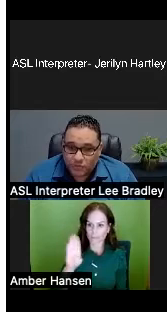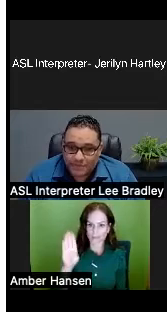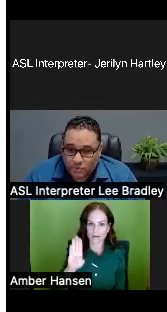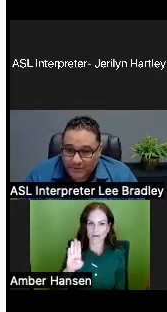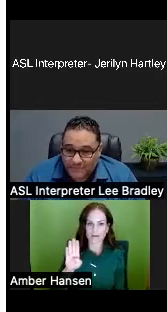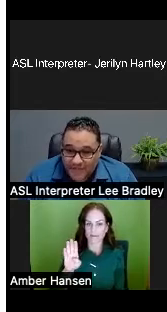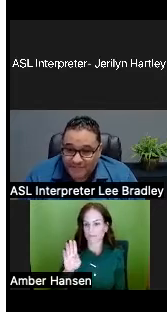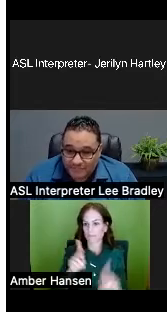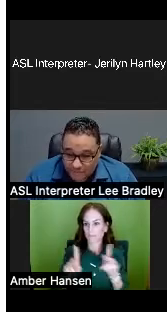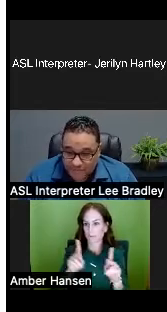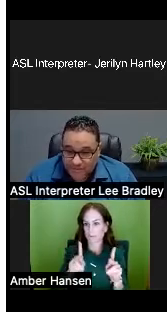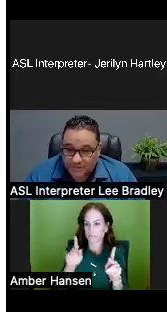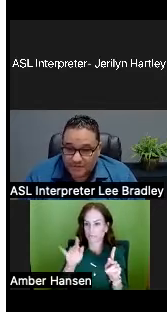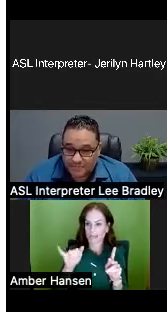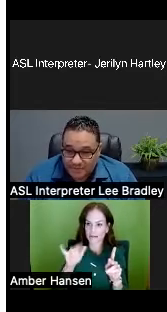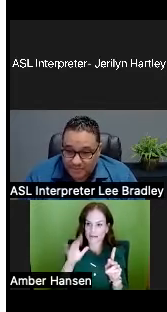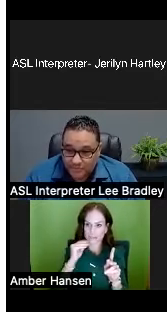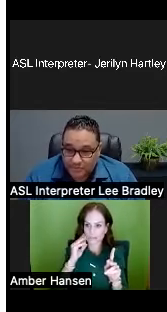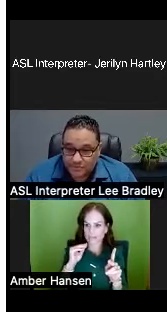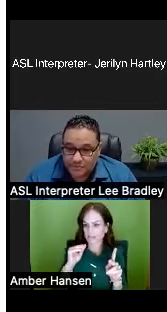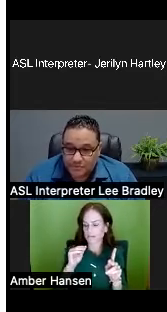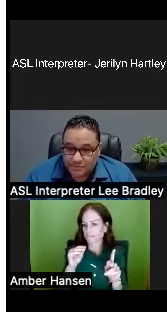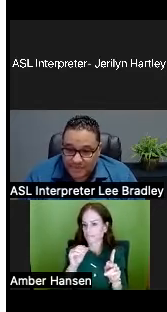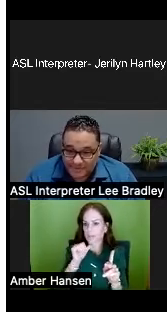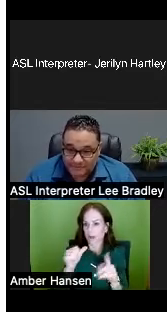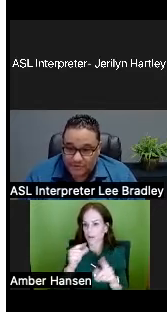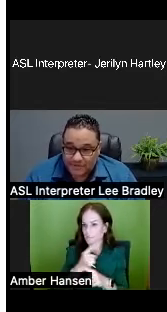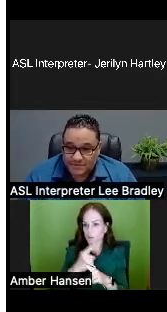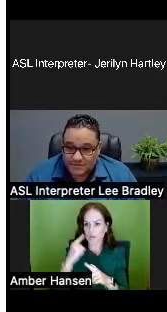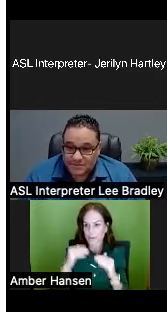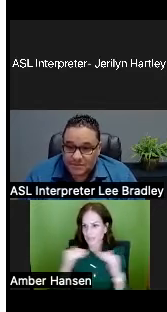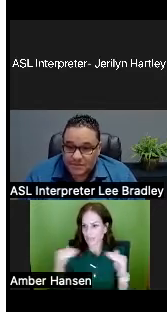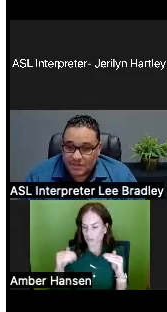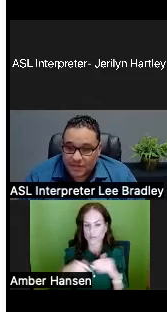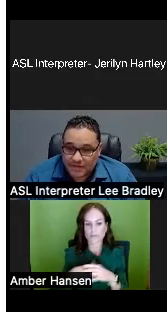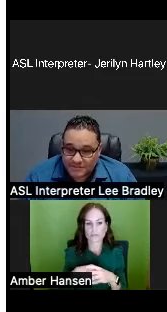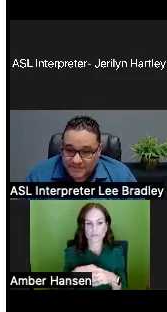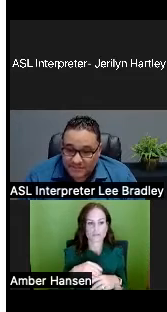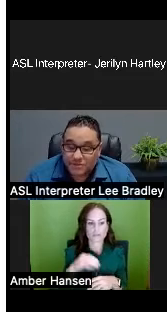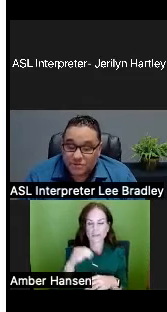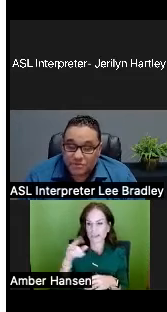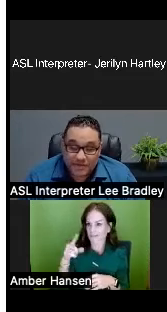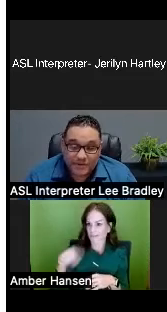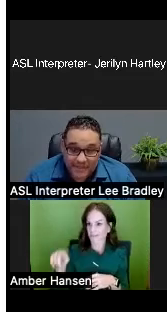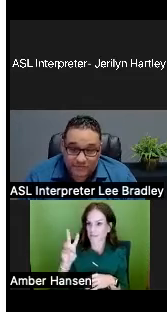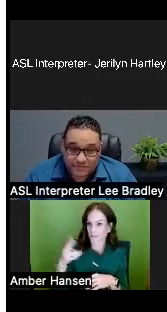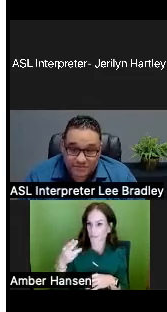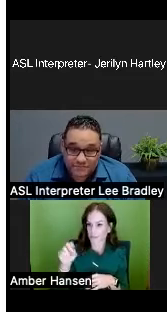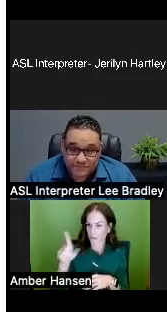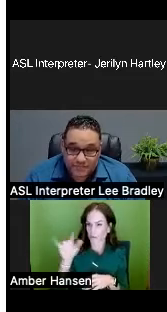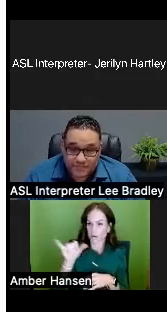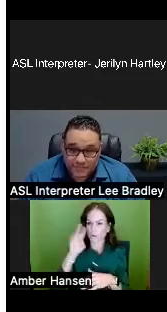over 1.5 billion people that experience non-typical hearing